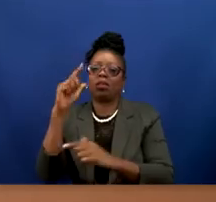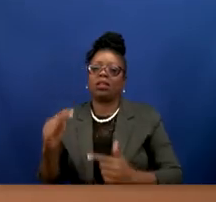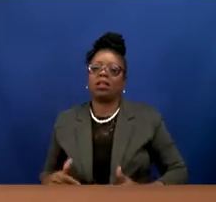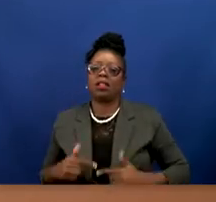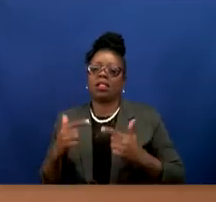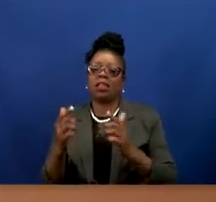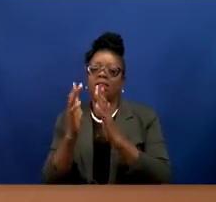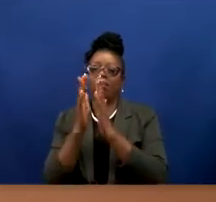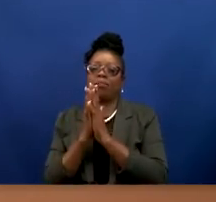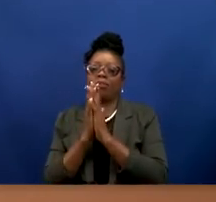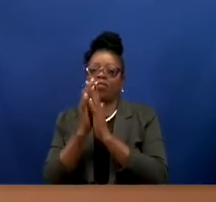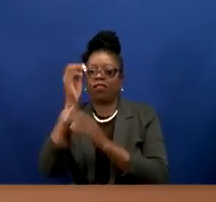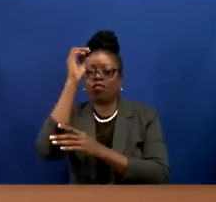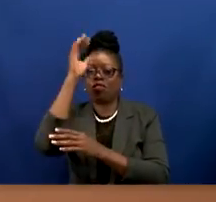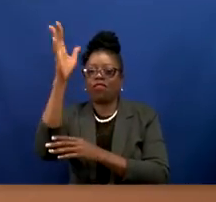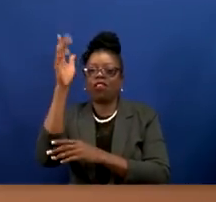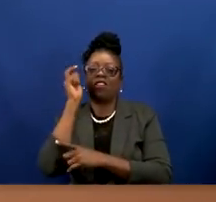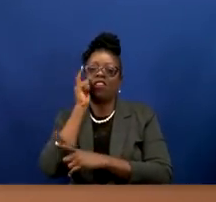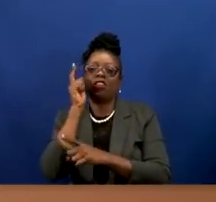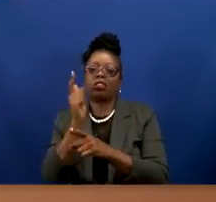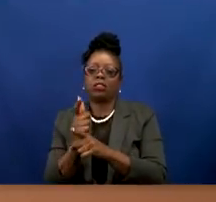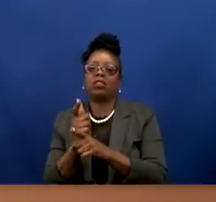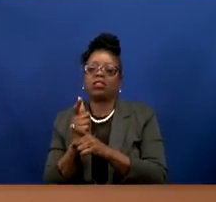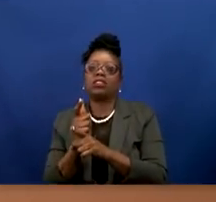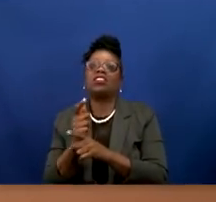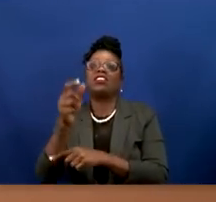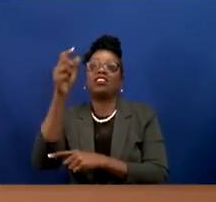time of bereavement. Will you do that?